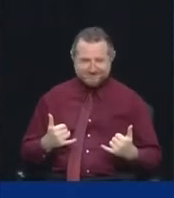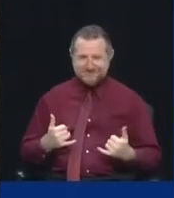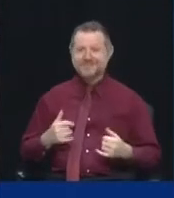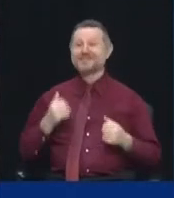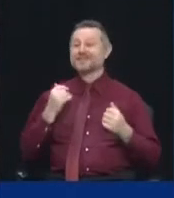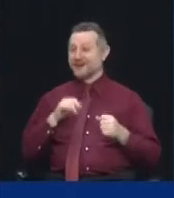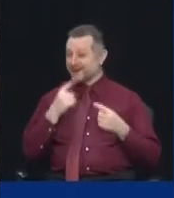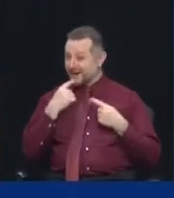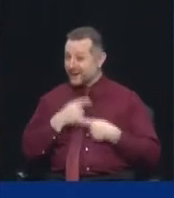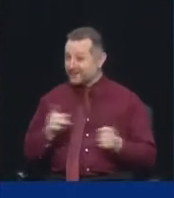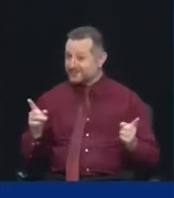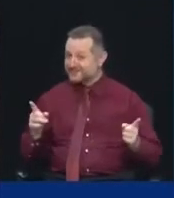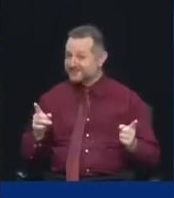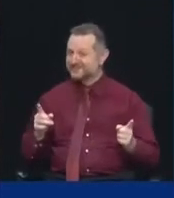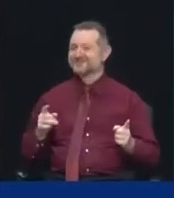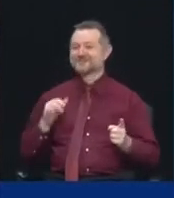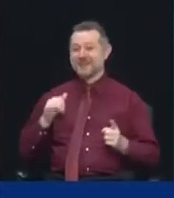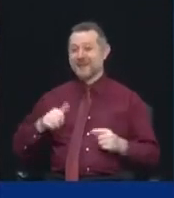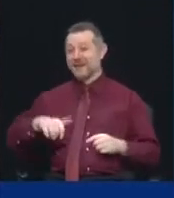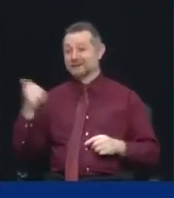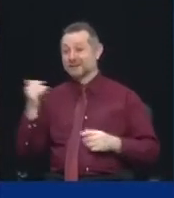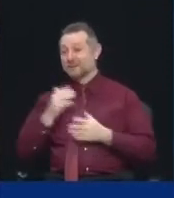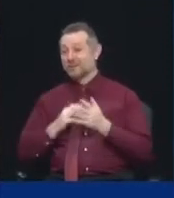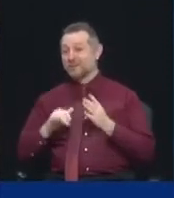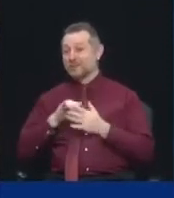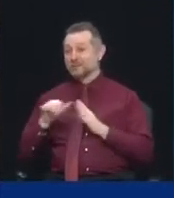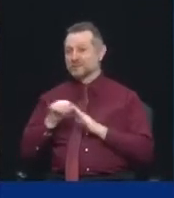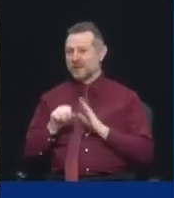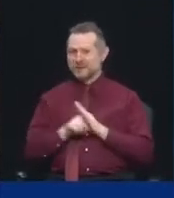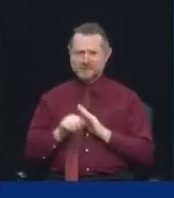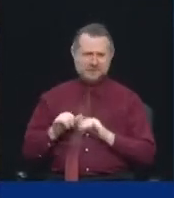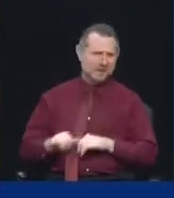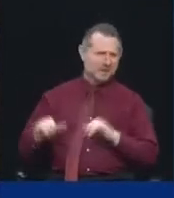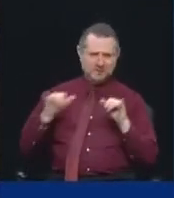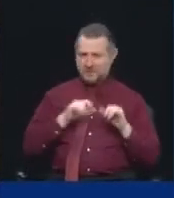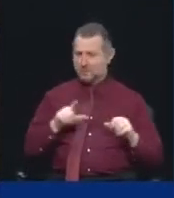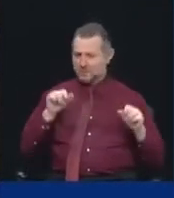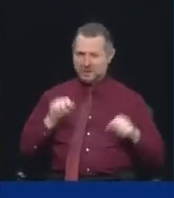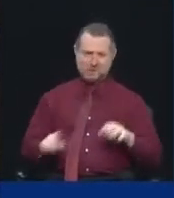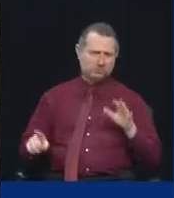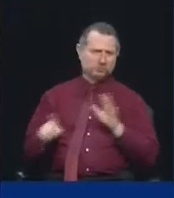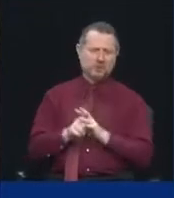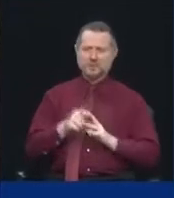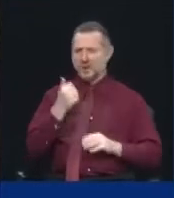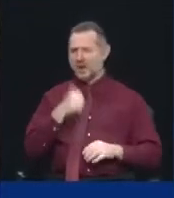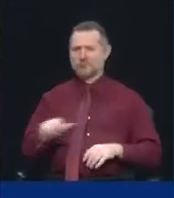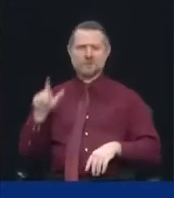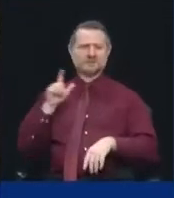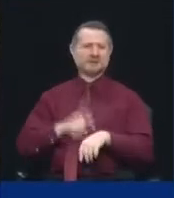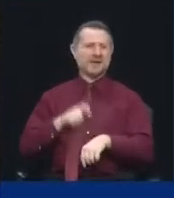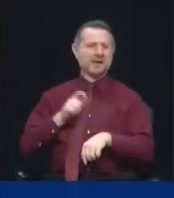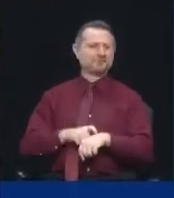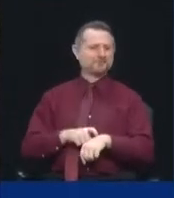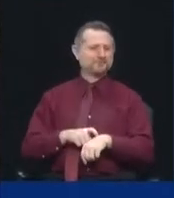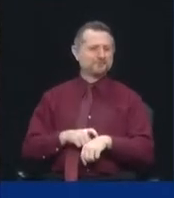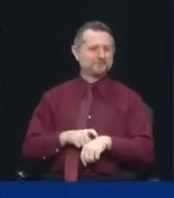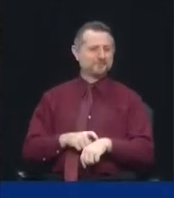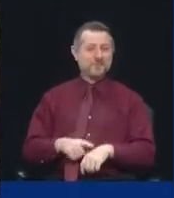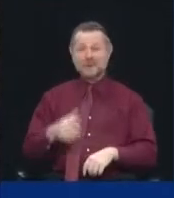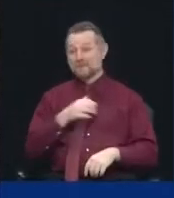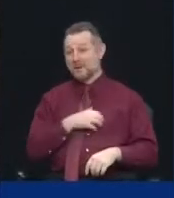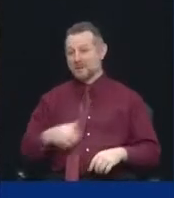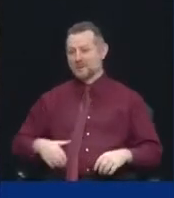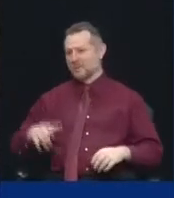of ours, similar centers available, we think this is going to help dramatically. I know the mayor will talk about it more specifically since it's here in his